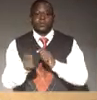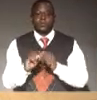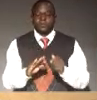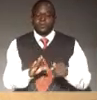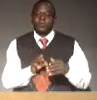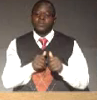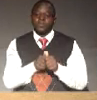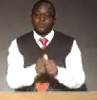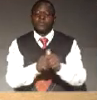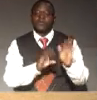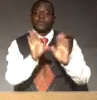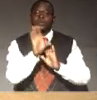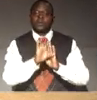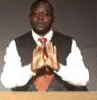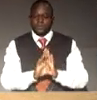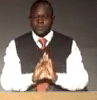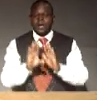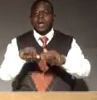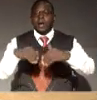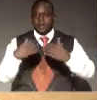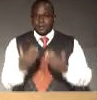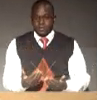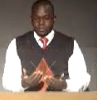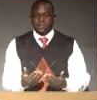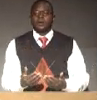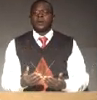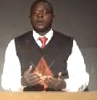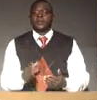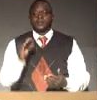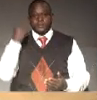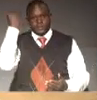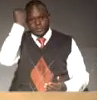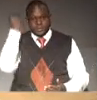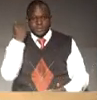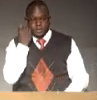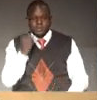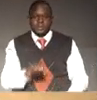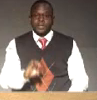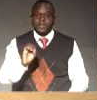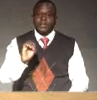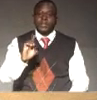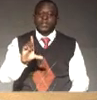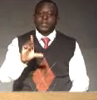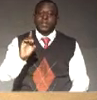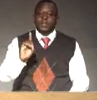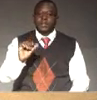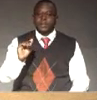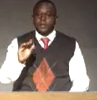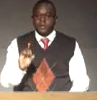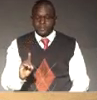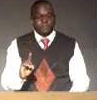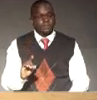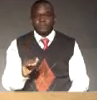accordance with the Constitution. However, Justice Eldad Mwangusia contended that amendment of age limit